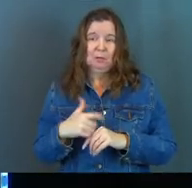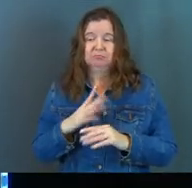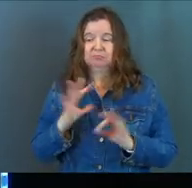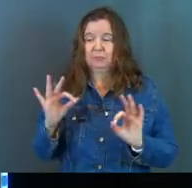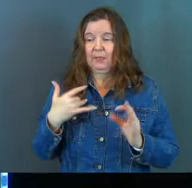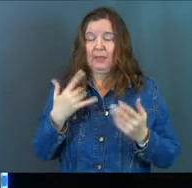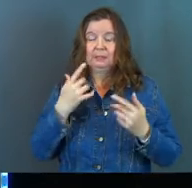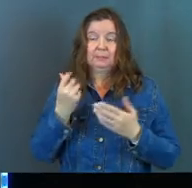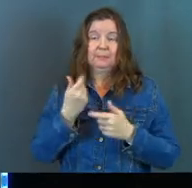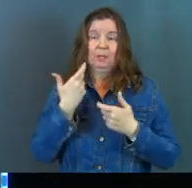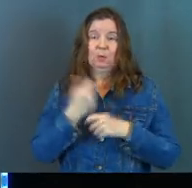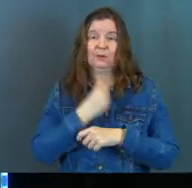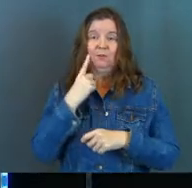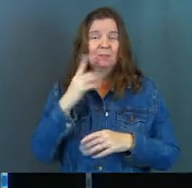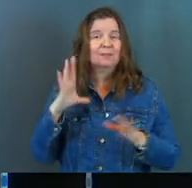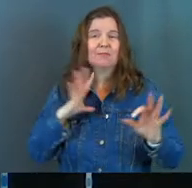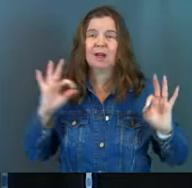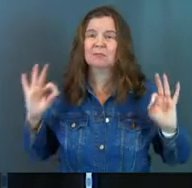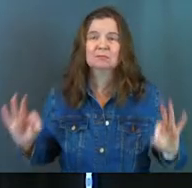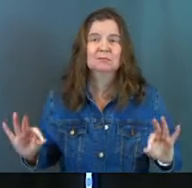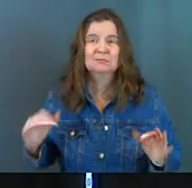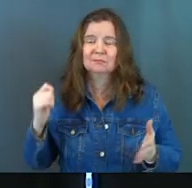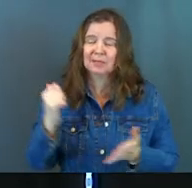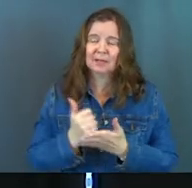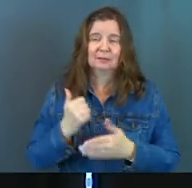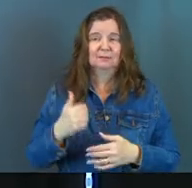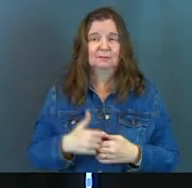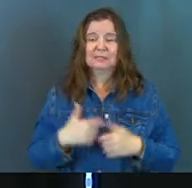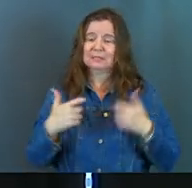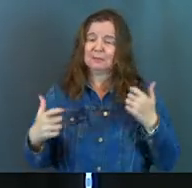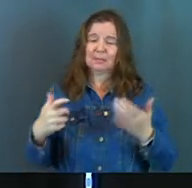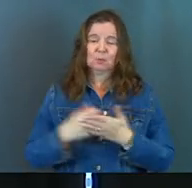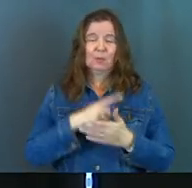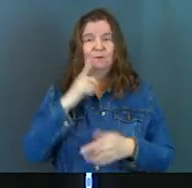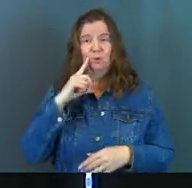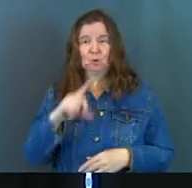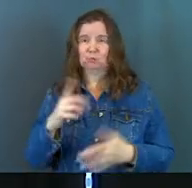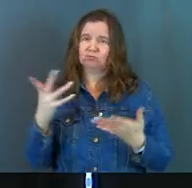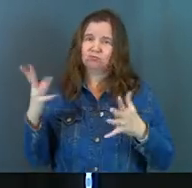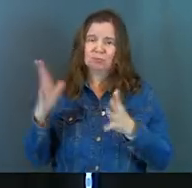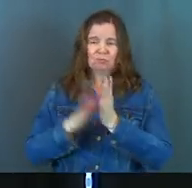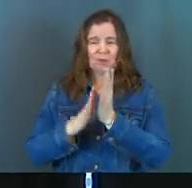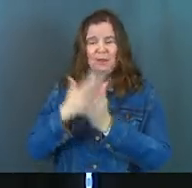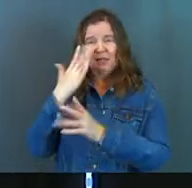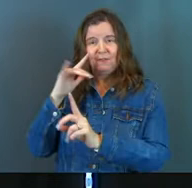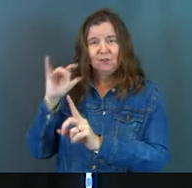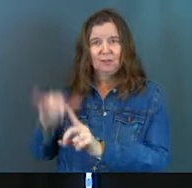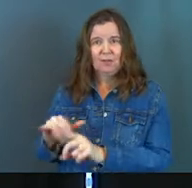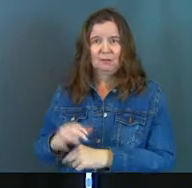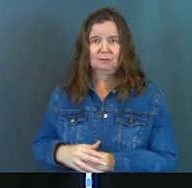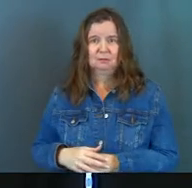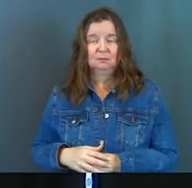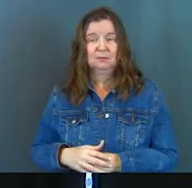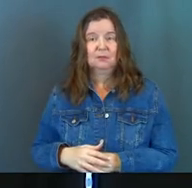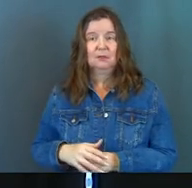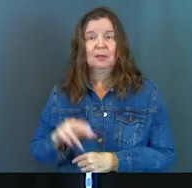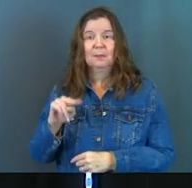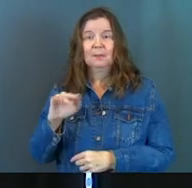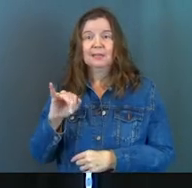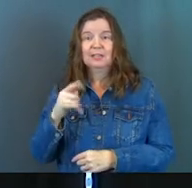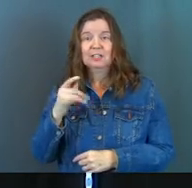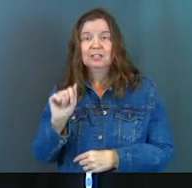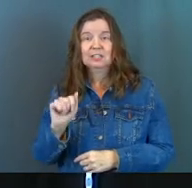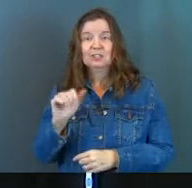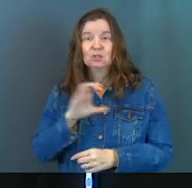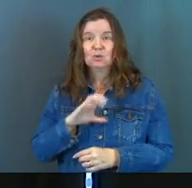that's a massive win for me. Amen. It's a massive win for you. Praise God for that. Be a ninja